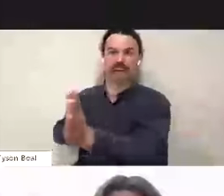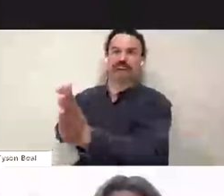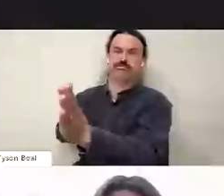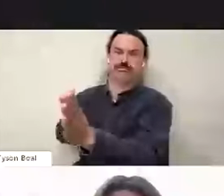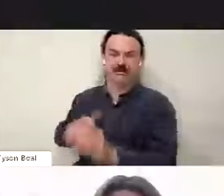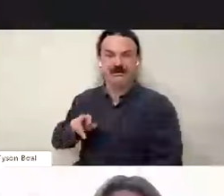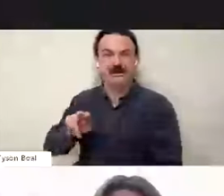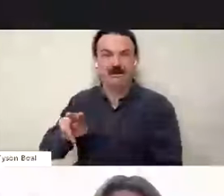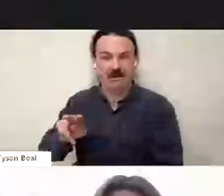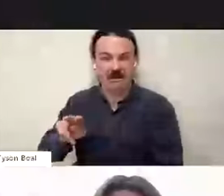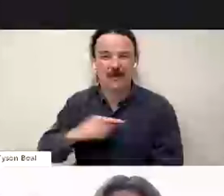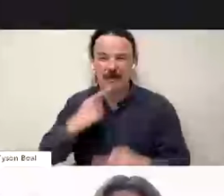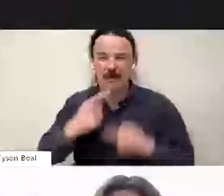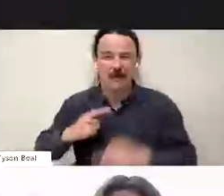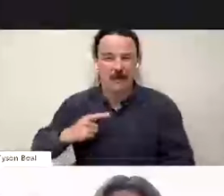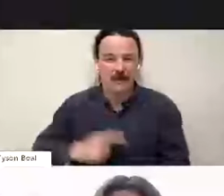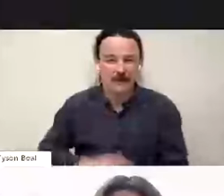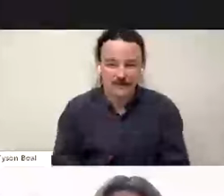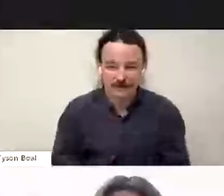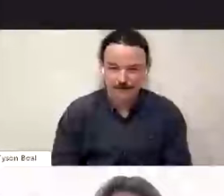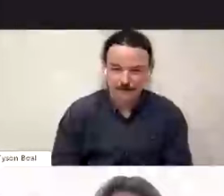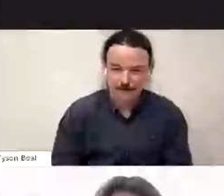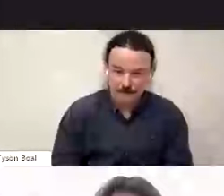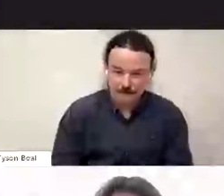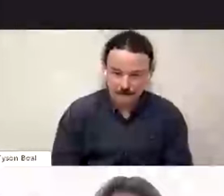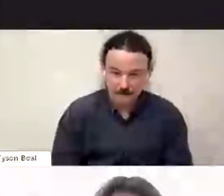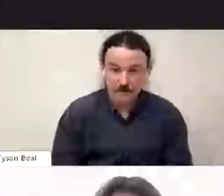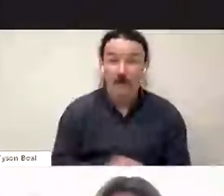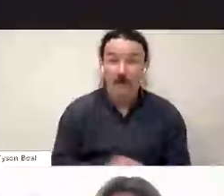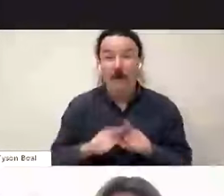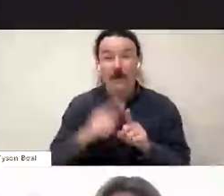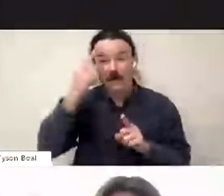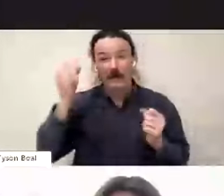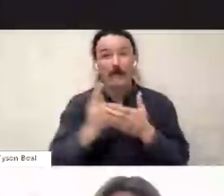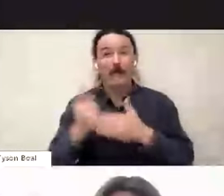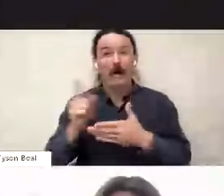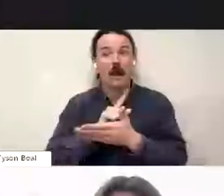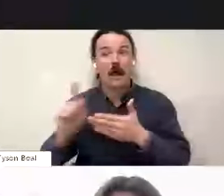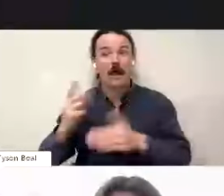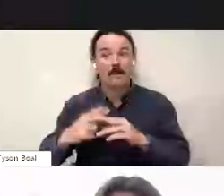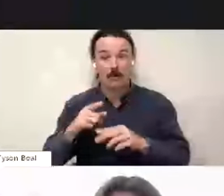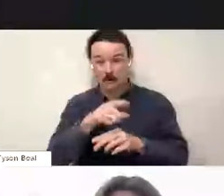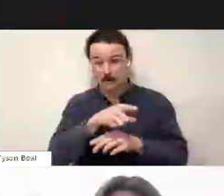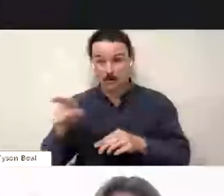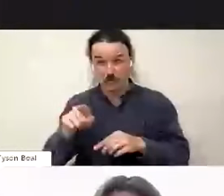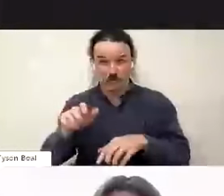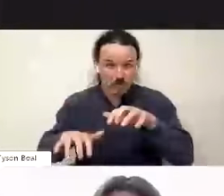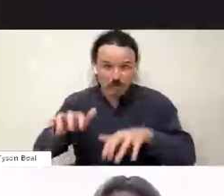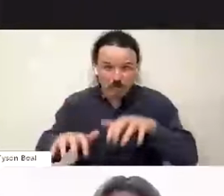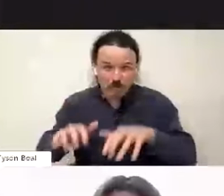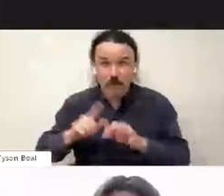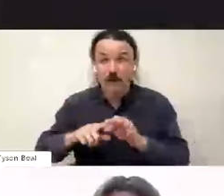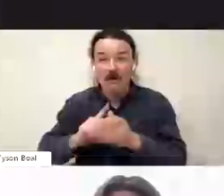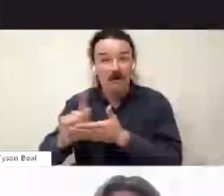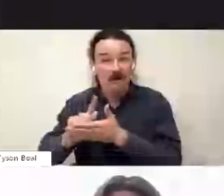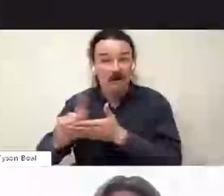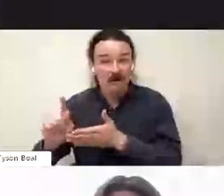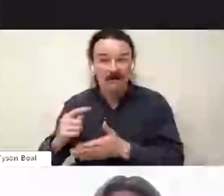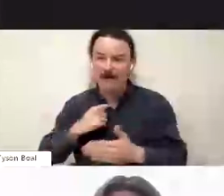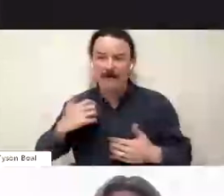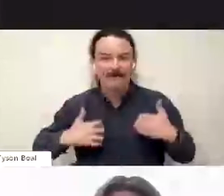now. And I think we've got opportunity for some questions at the end. So very much looking forward to getting